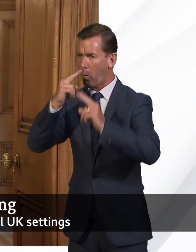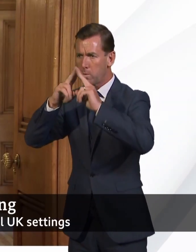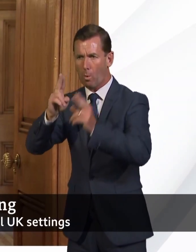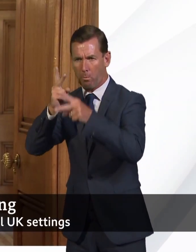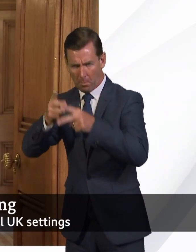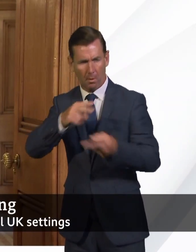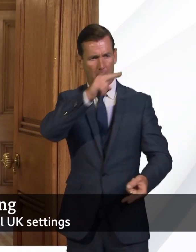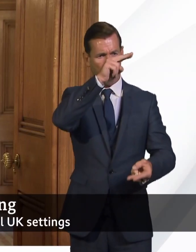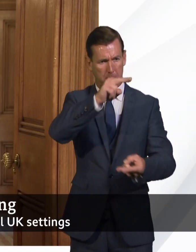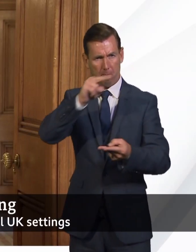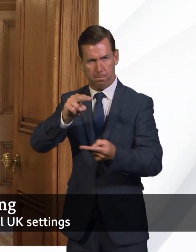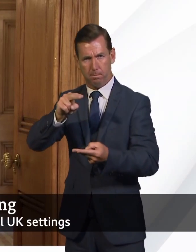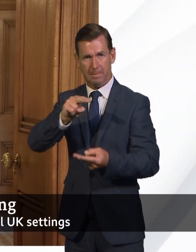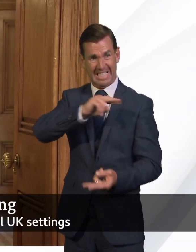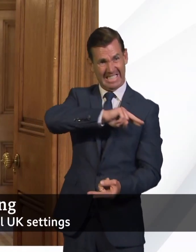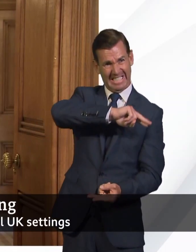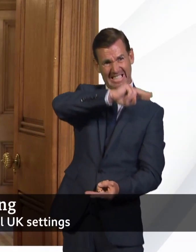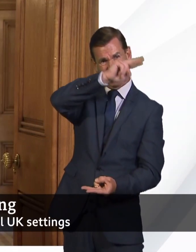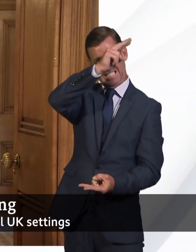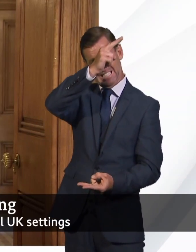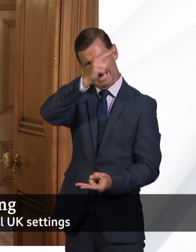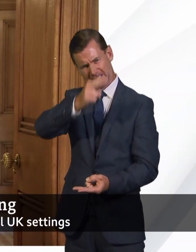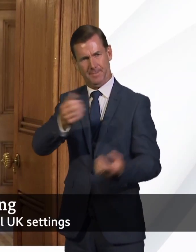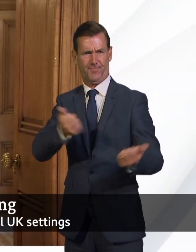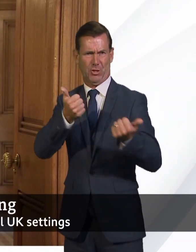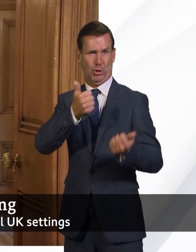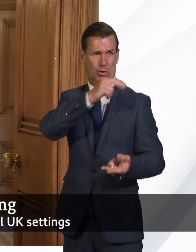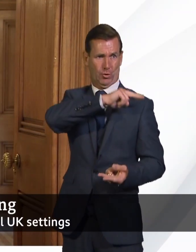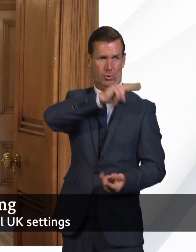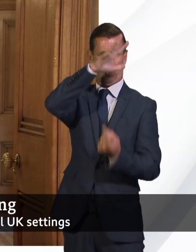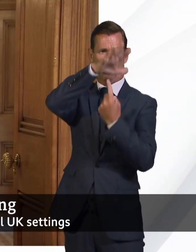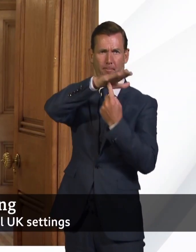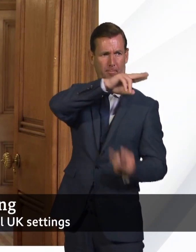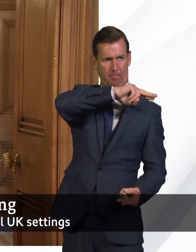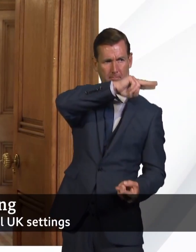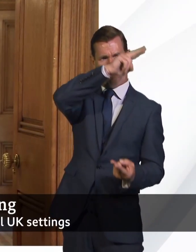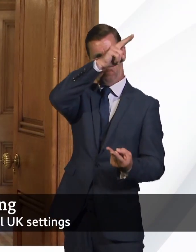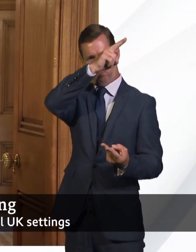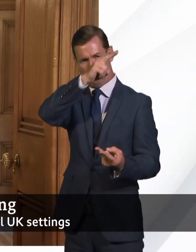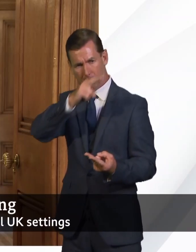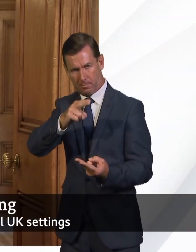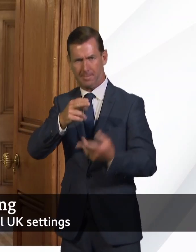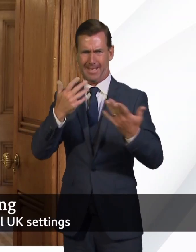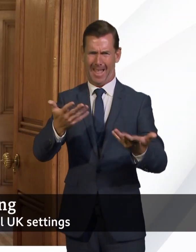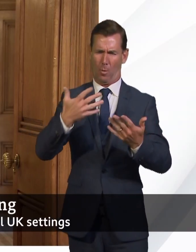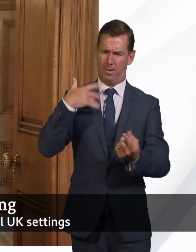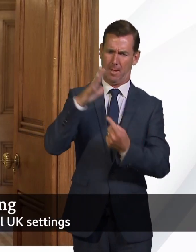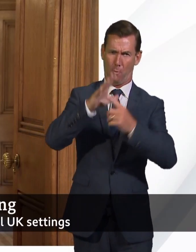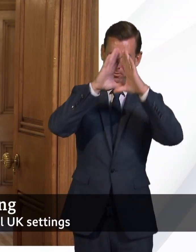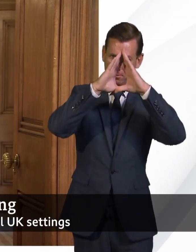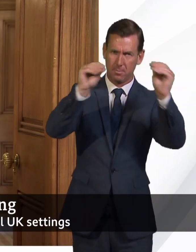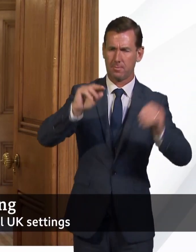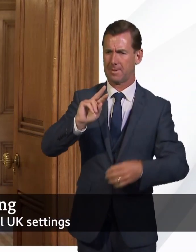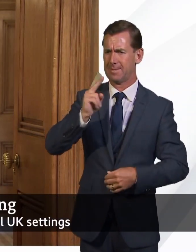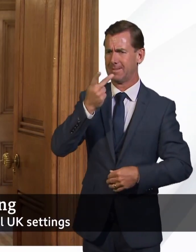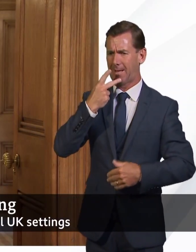the peak of this virus. And I just want to take a moment to remind everyone about our plans for this second phase. If